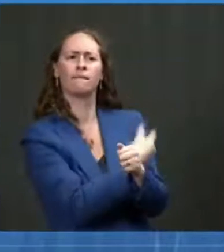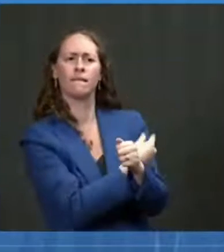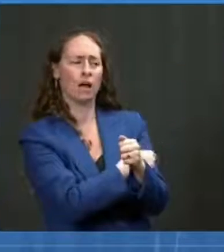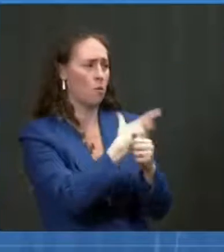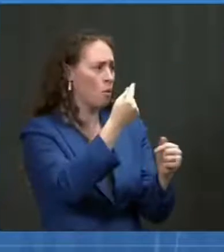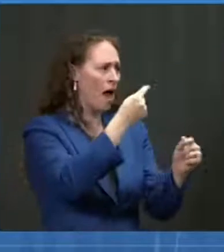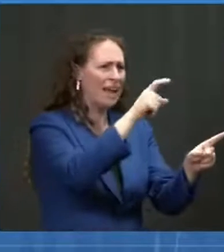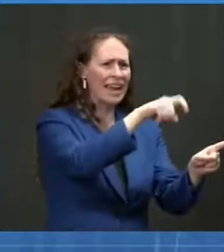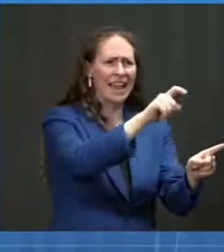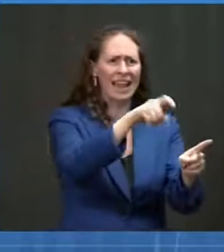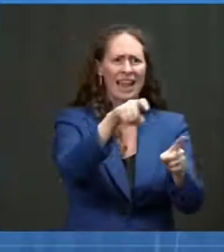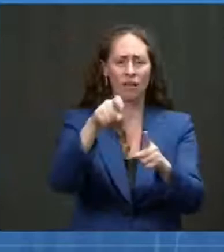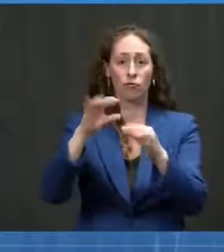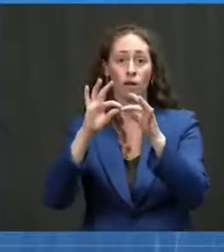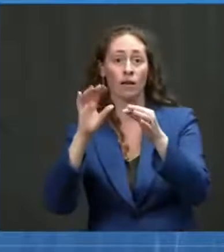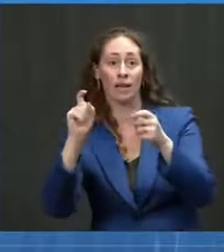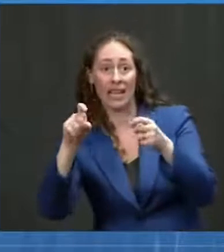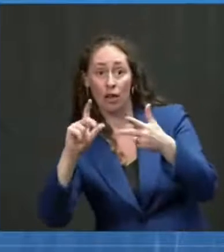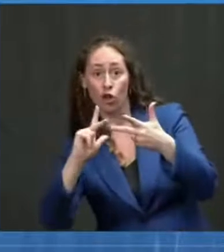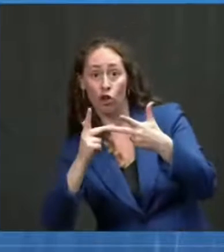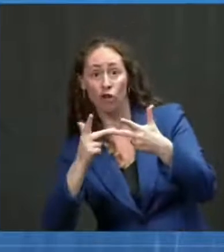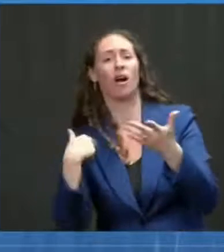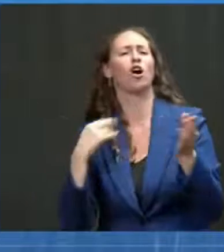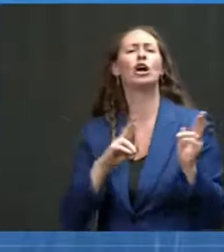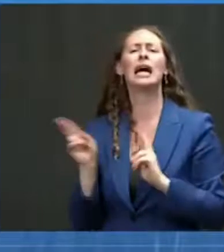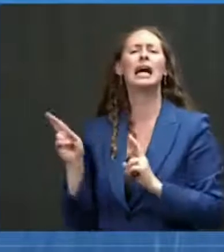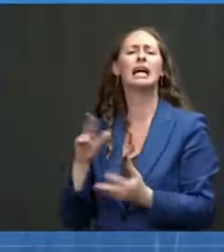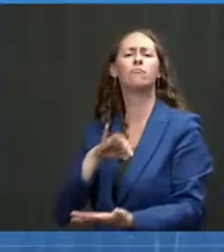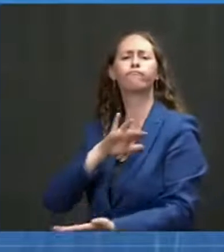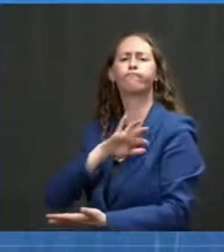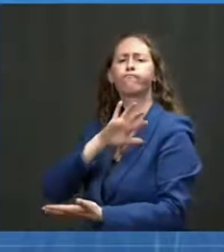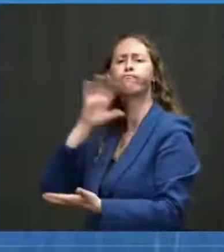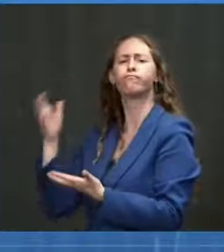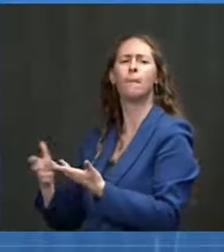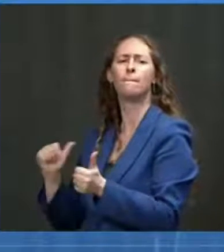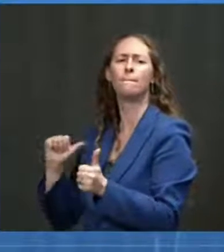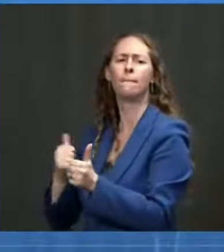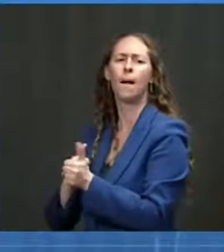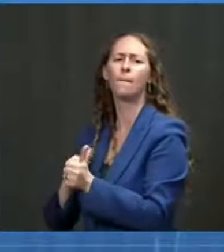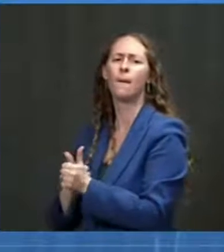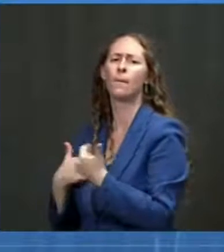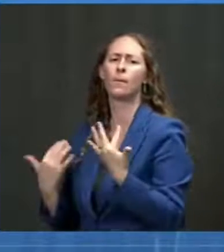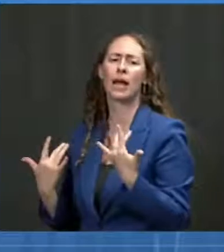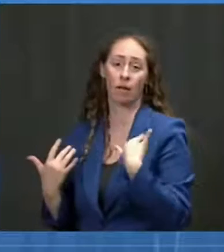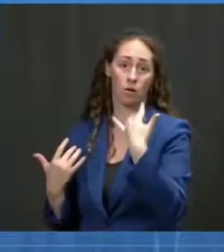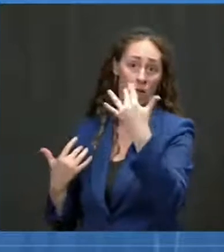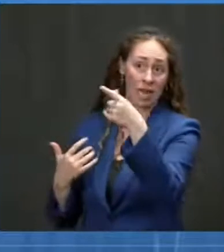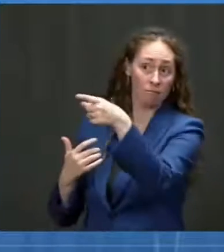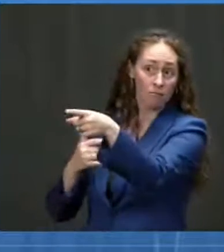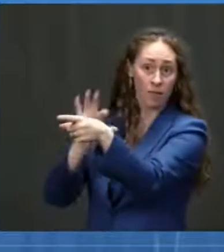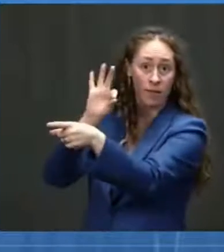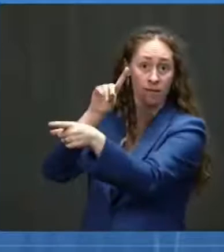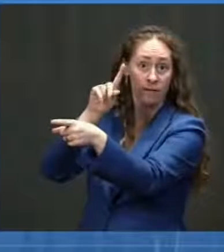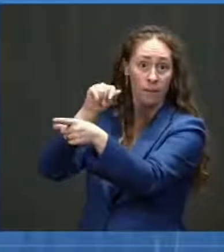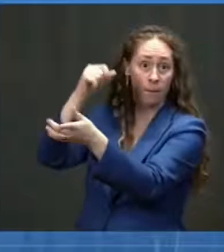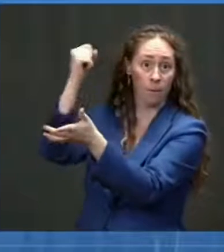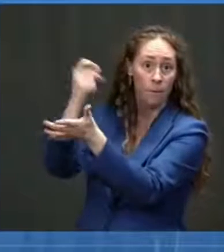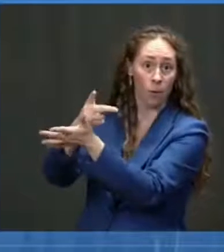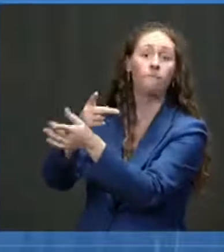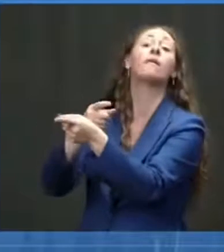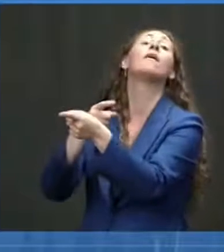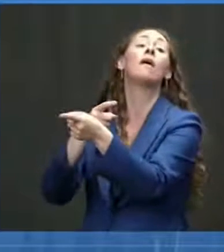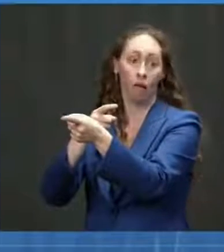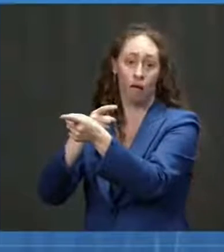shot. Pending FDA and ACIP approvals, boosters will be available starting the week of September